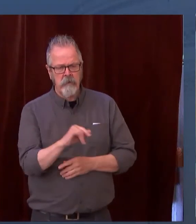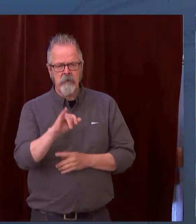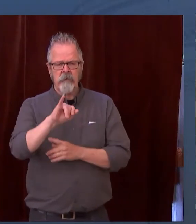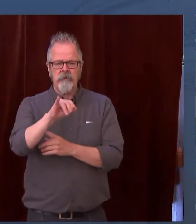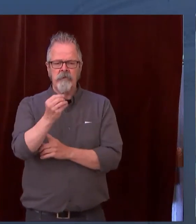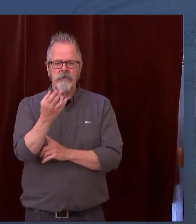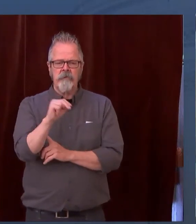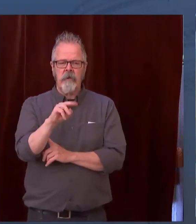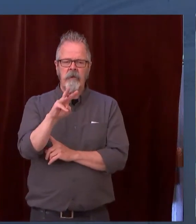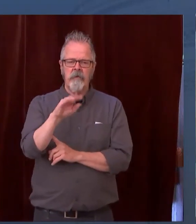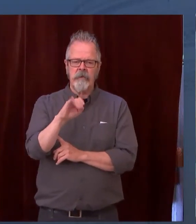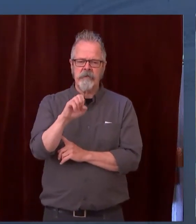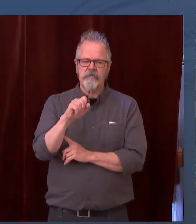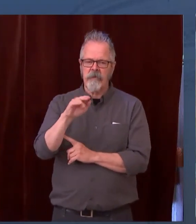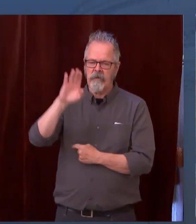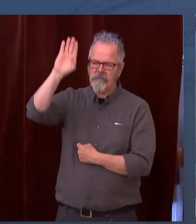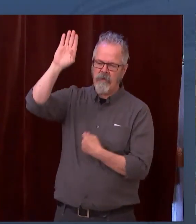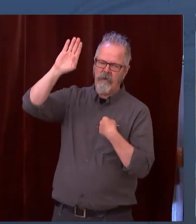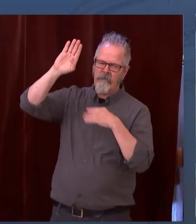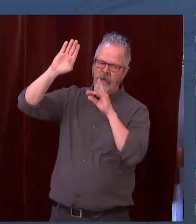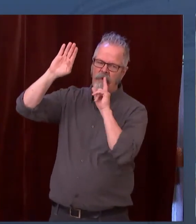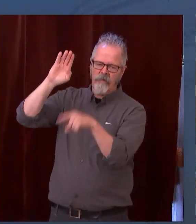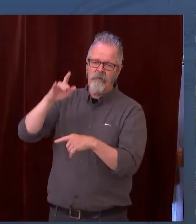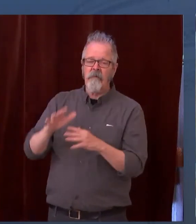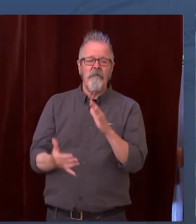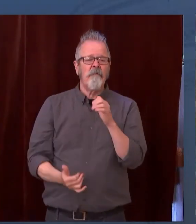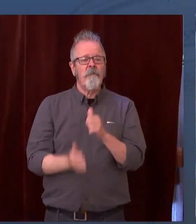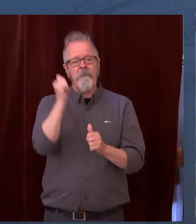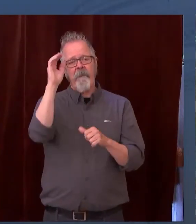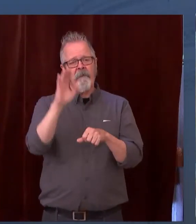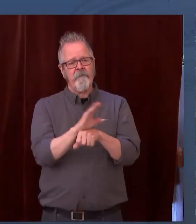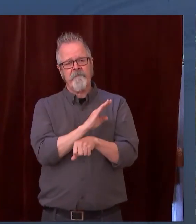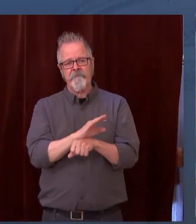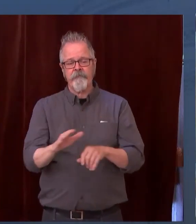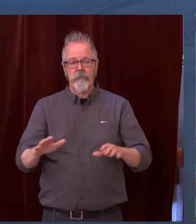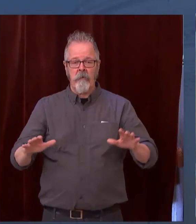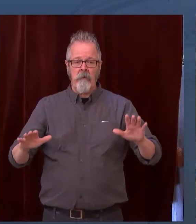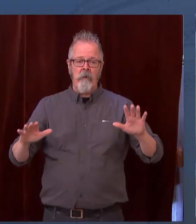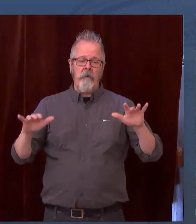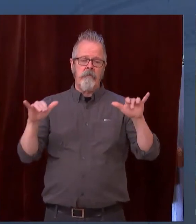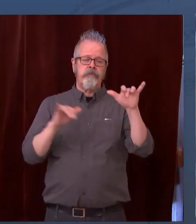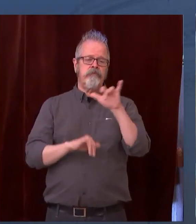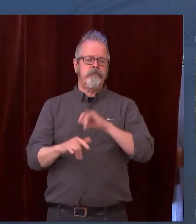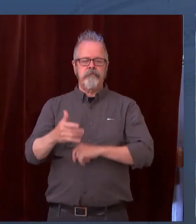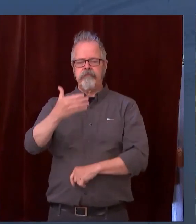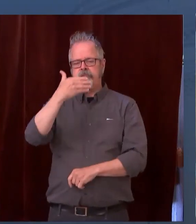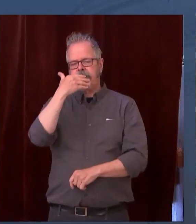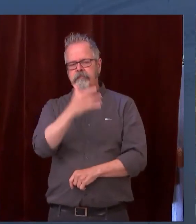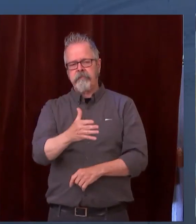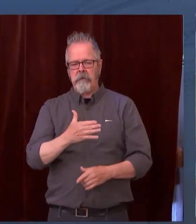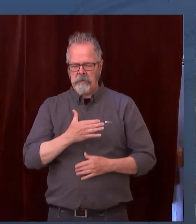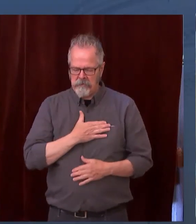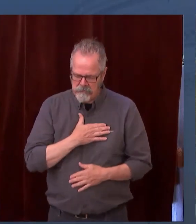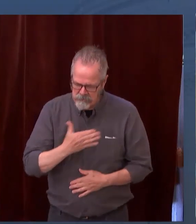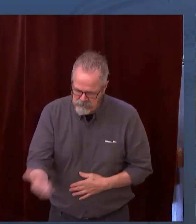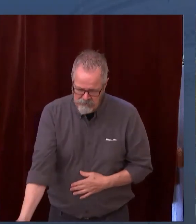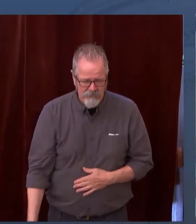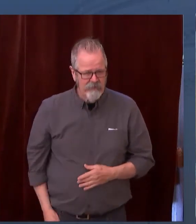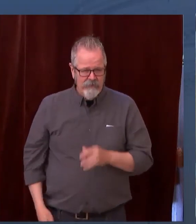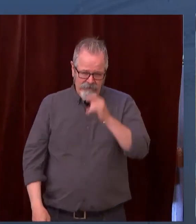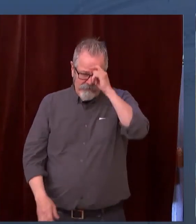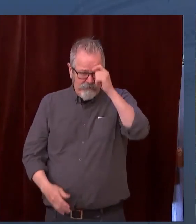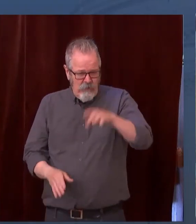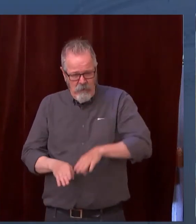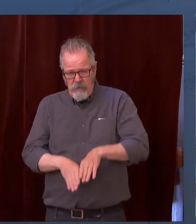and investigations. There have been some times when some businesses aren't returning the calls of